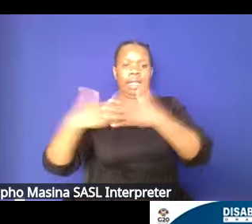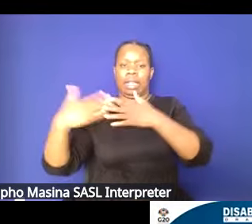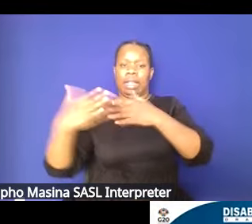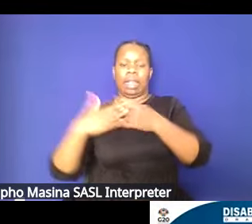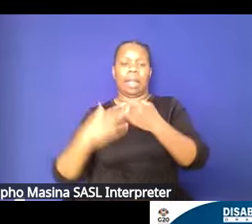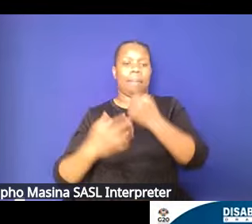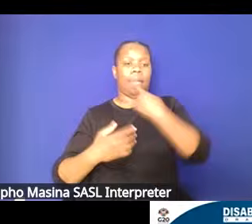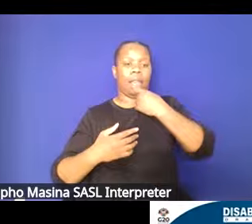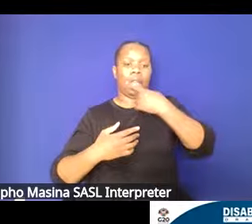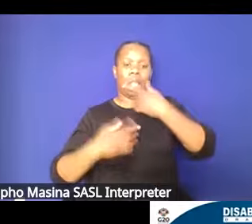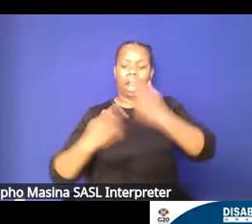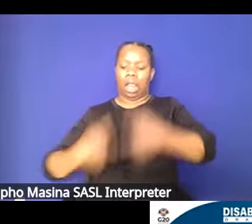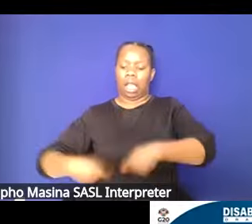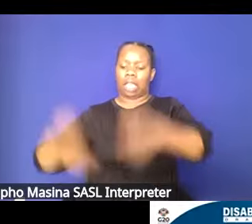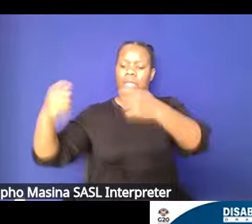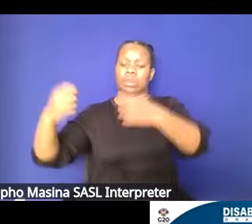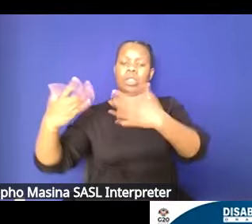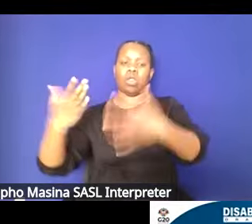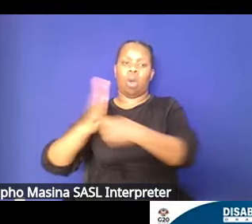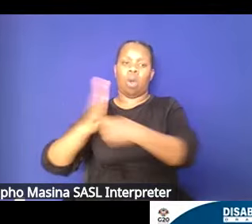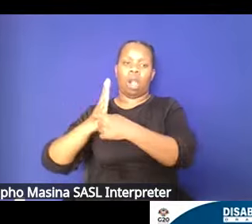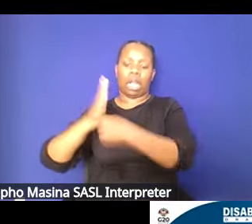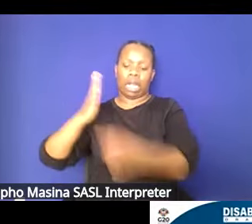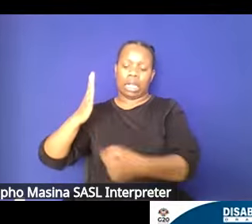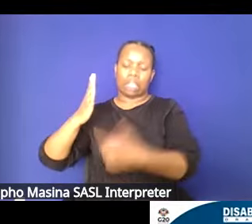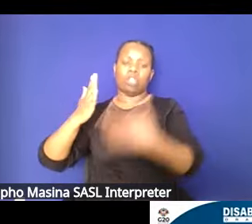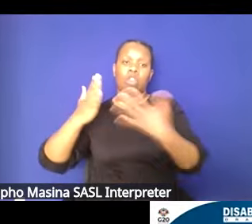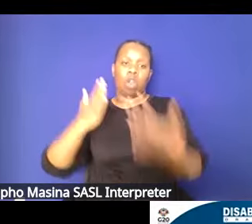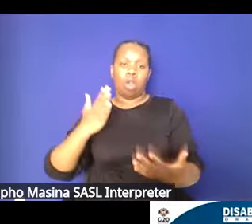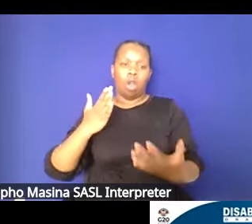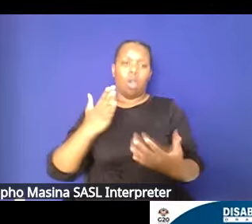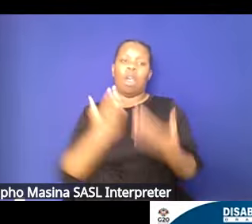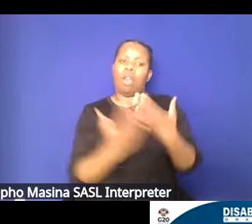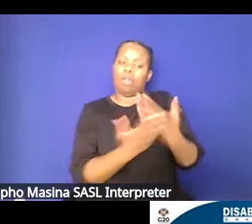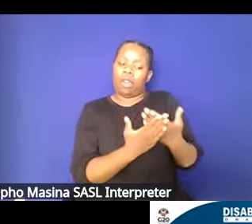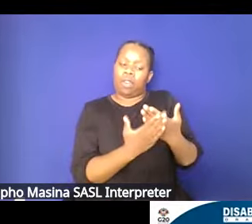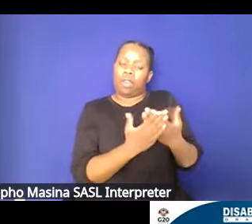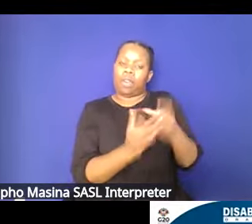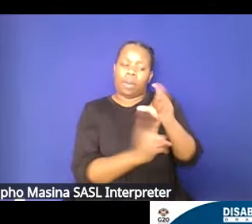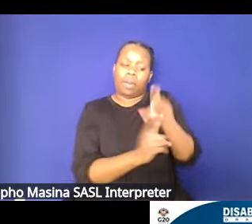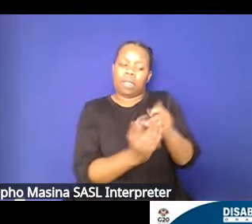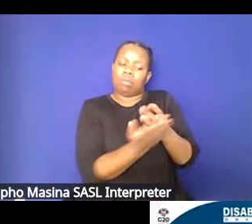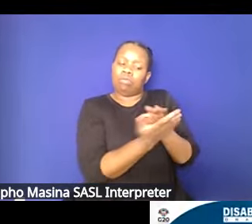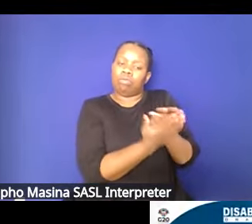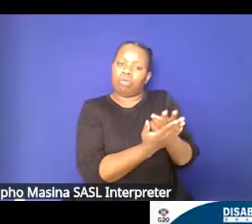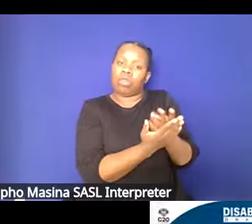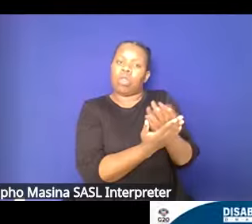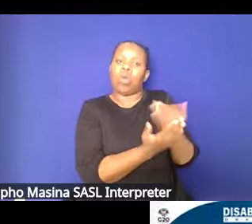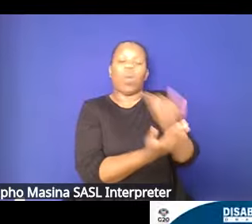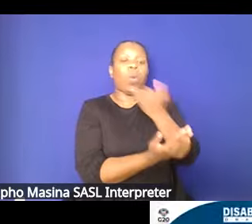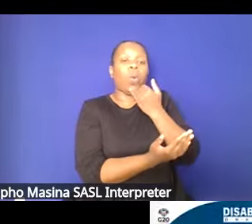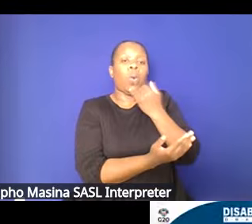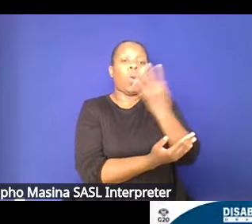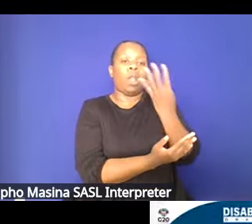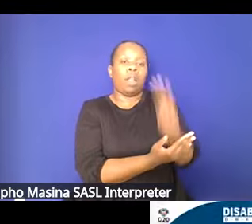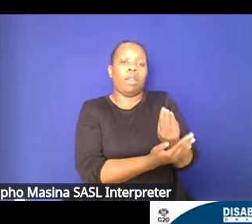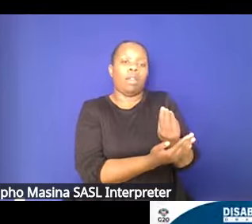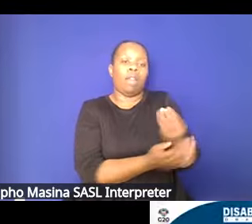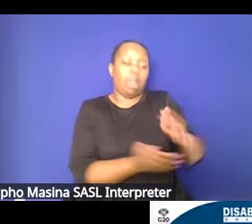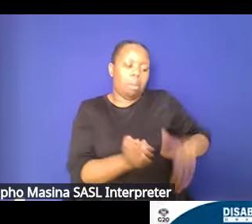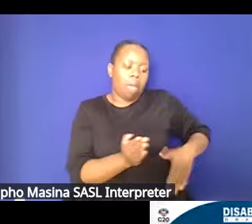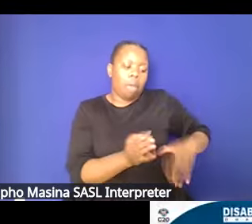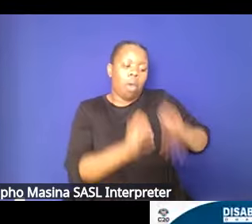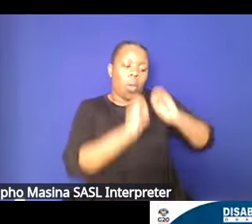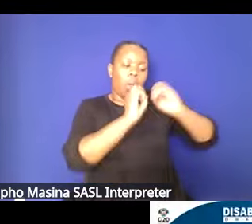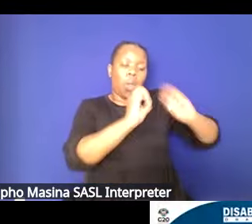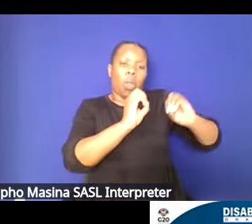expenses, deductions or rebates available for patients who have a significant out-of-pocket healthcare